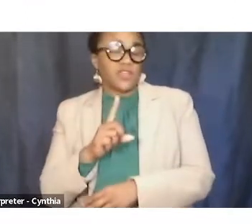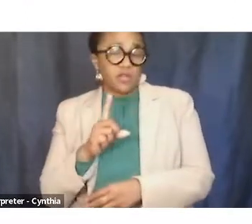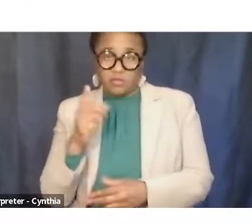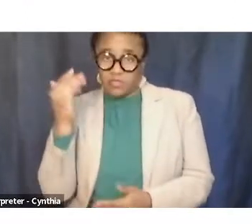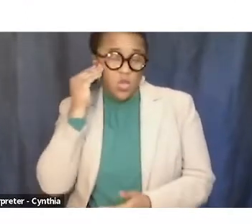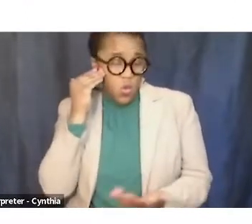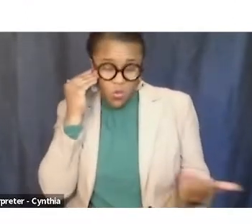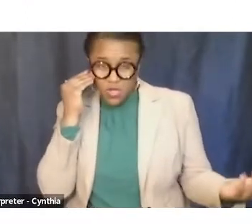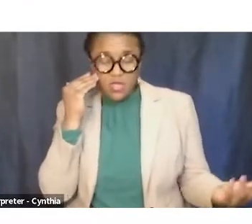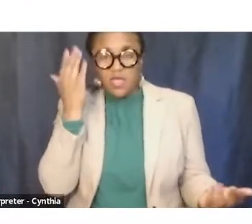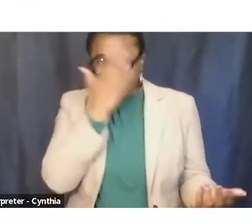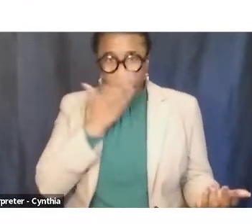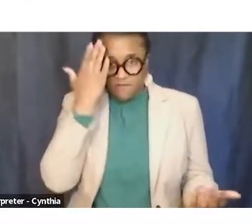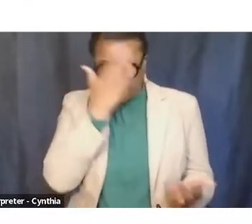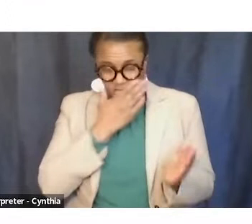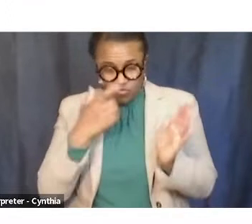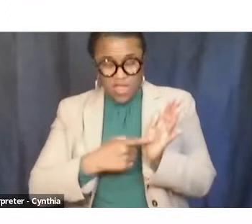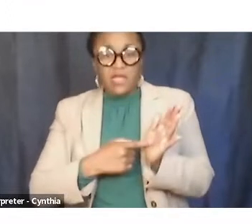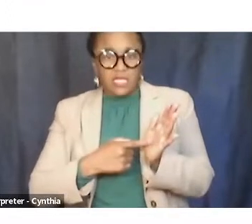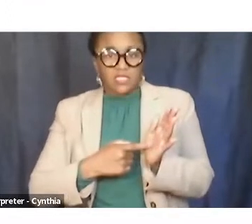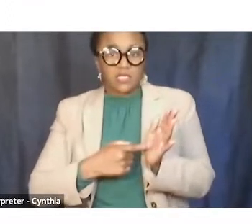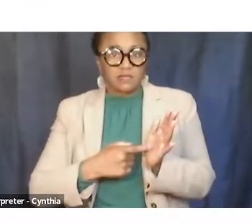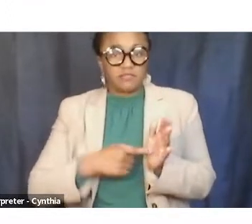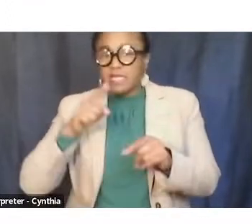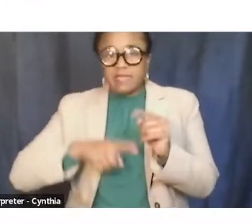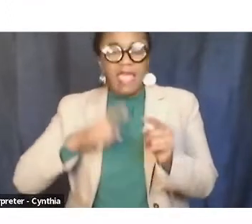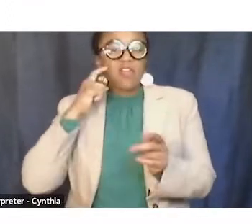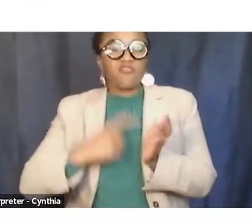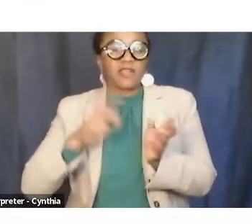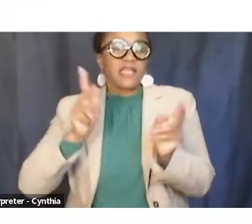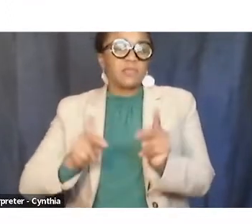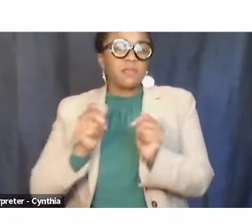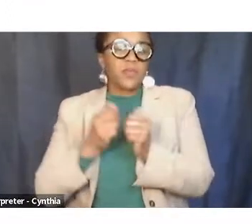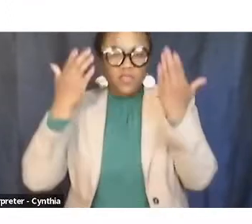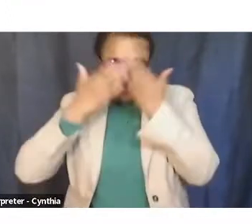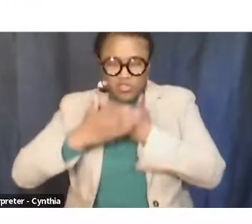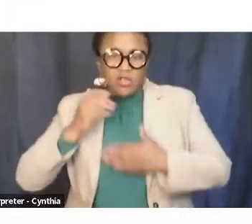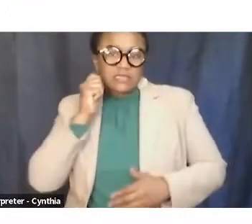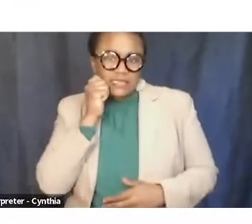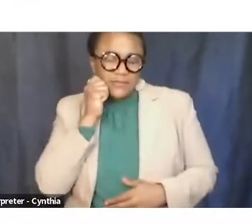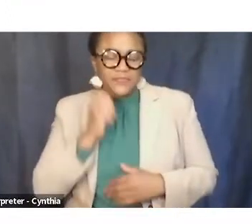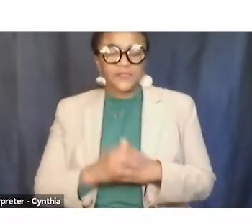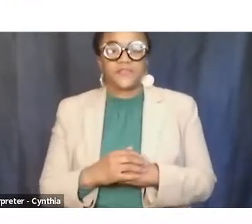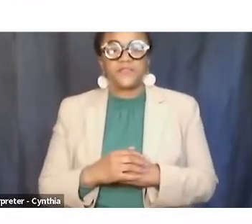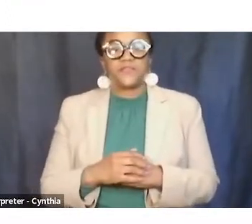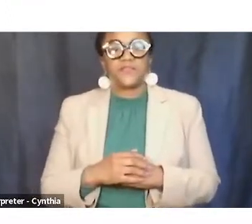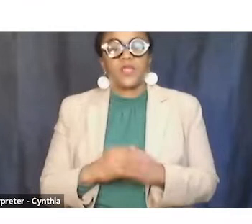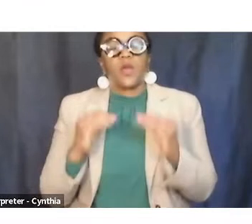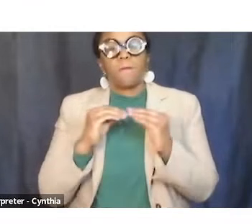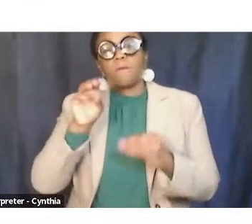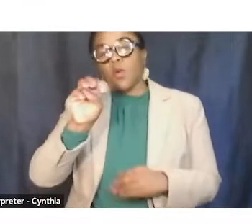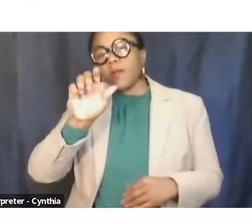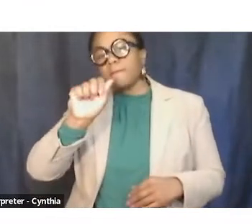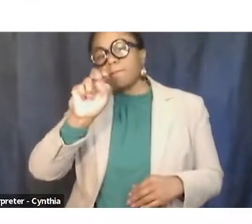known that facial recognition technology cannot recognize people with darker melanated skin. This is a